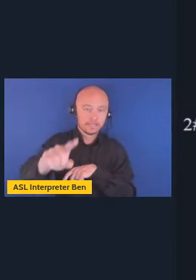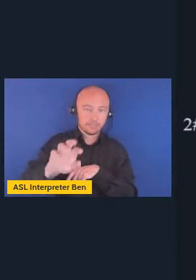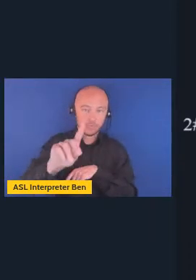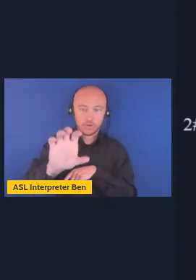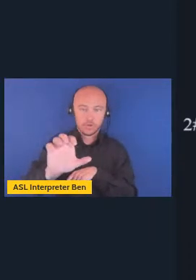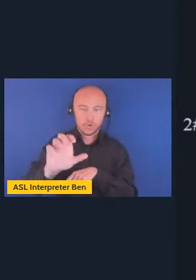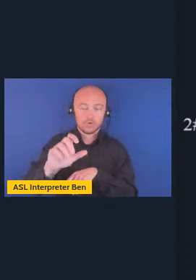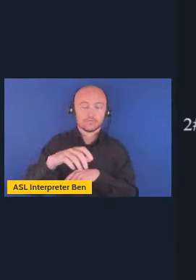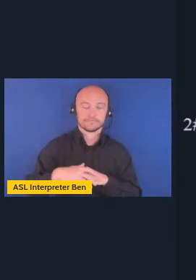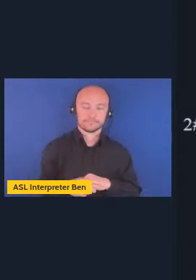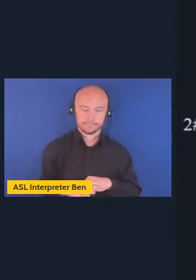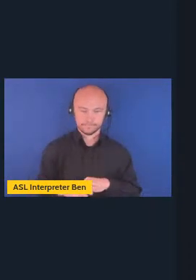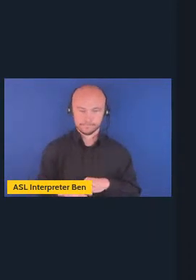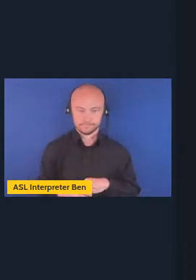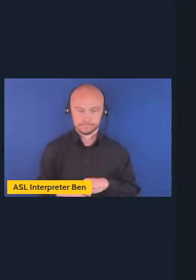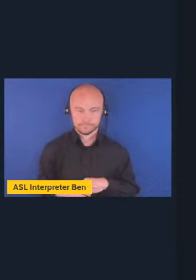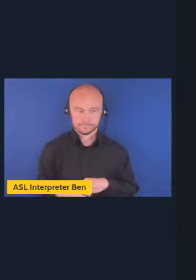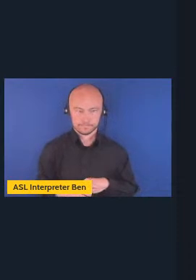deploy.